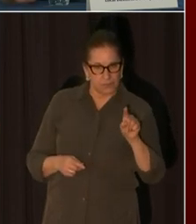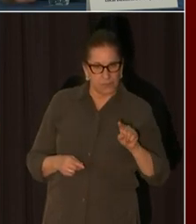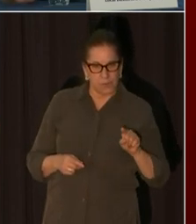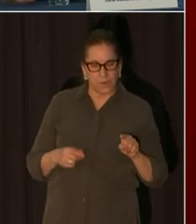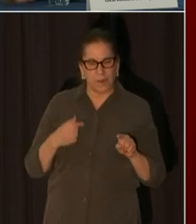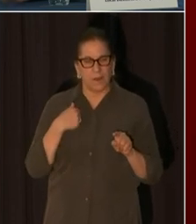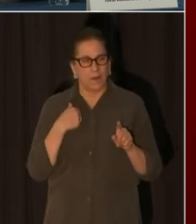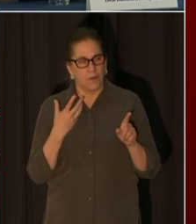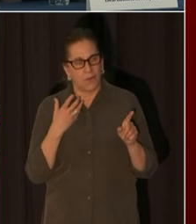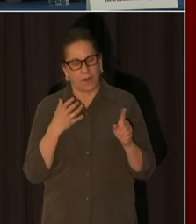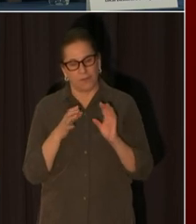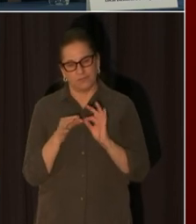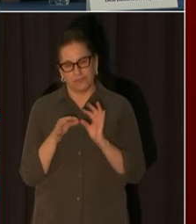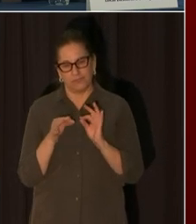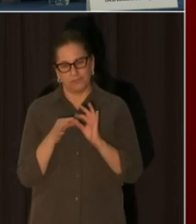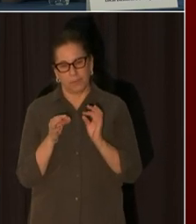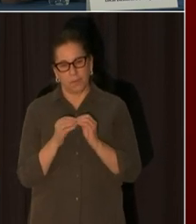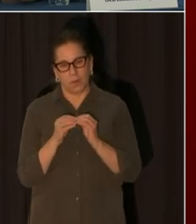to